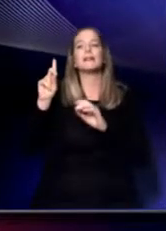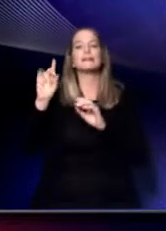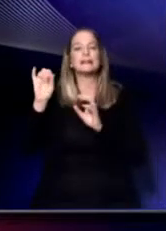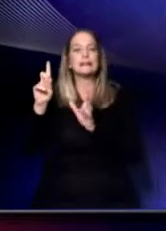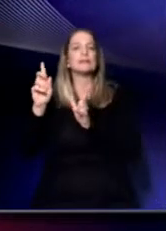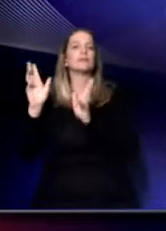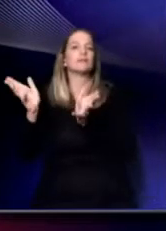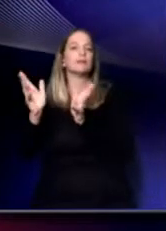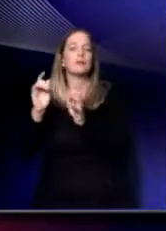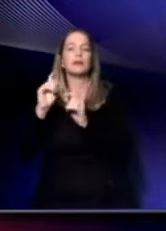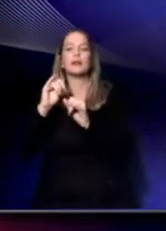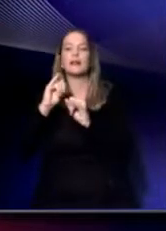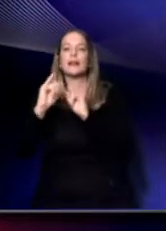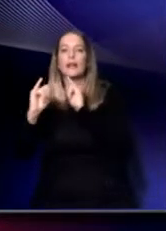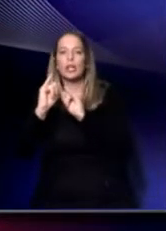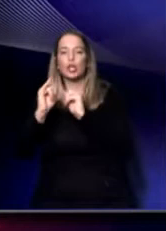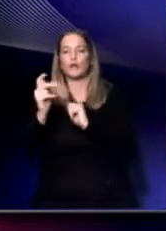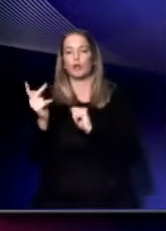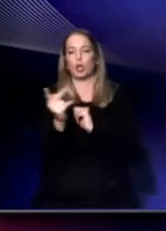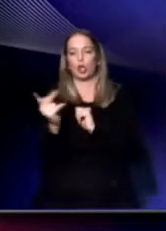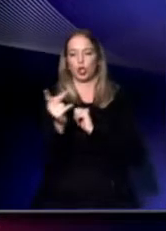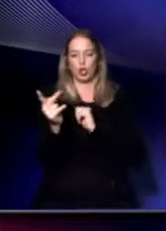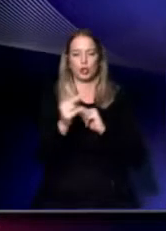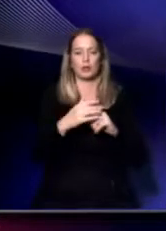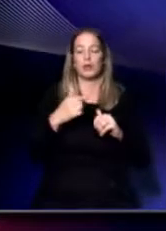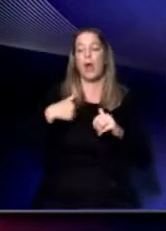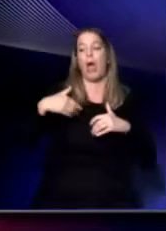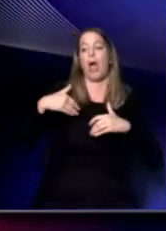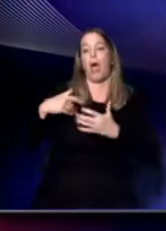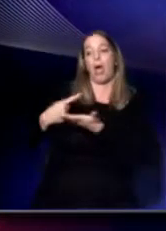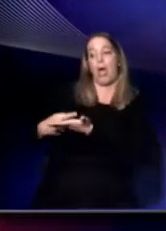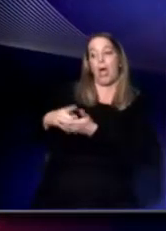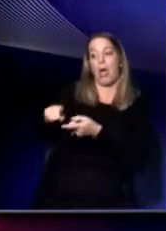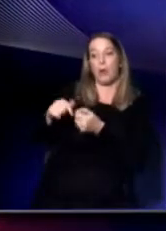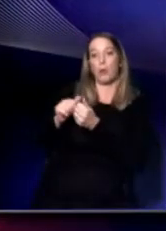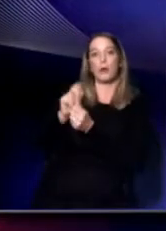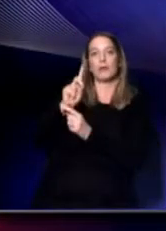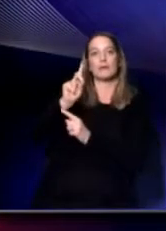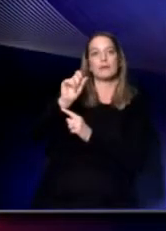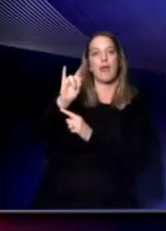or Mr. Baronzini about that interview.